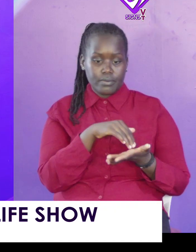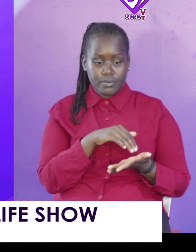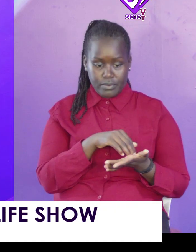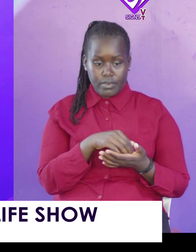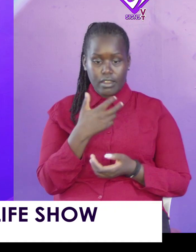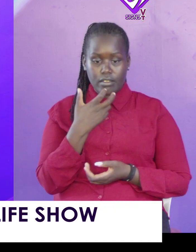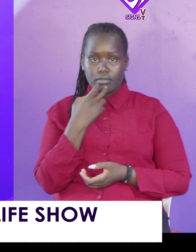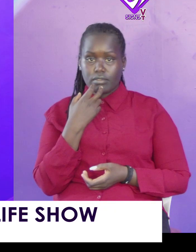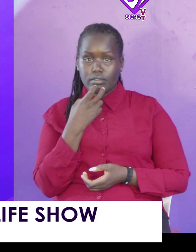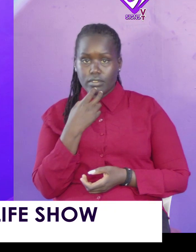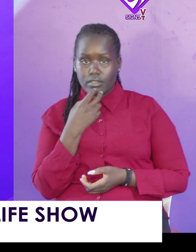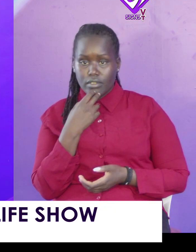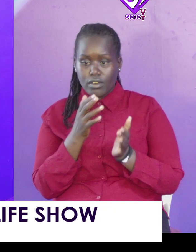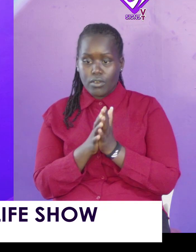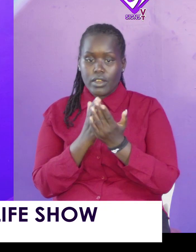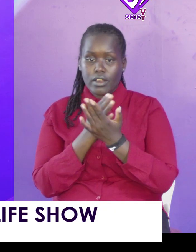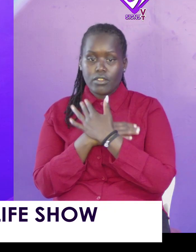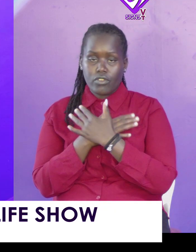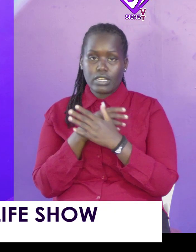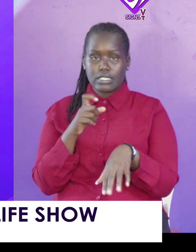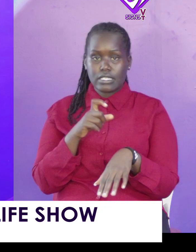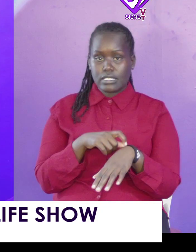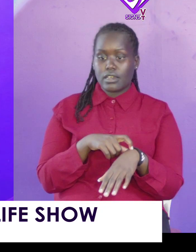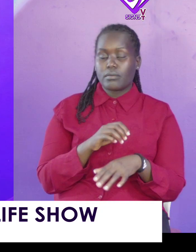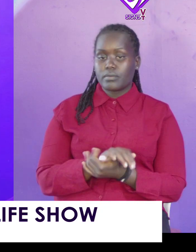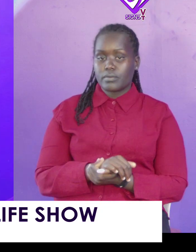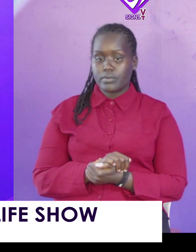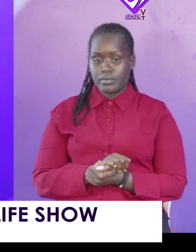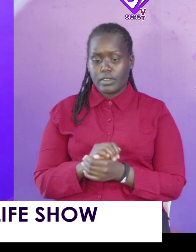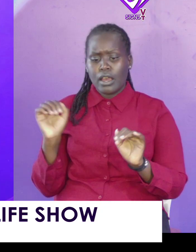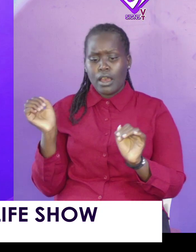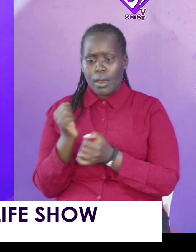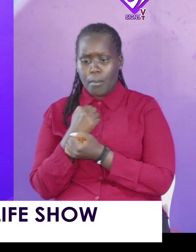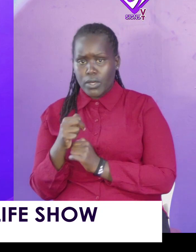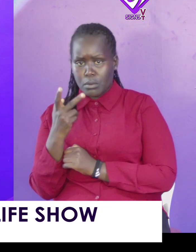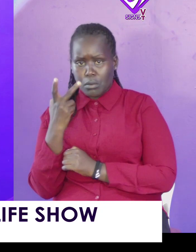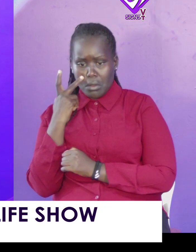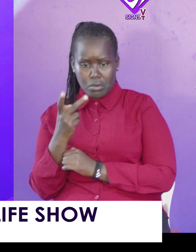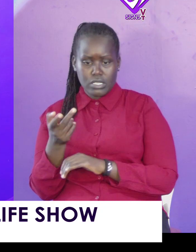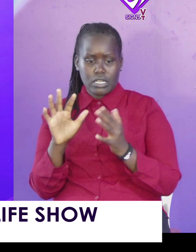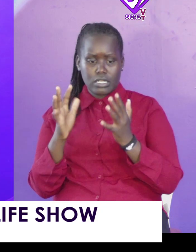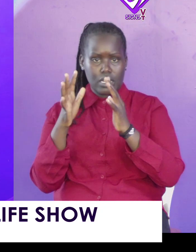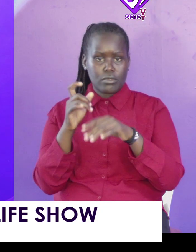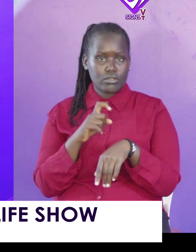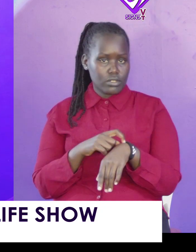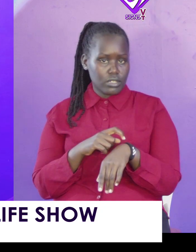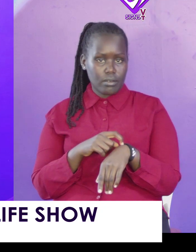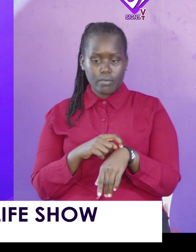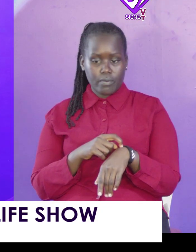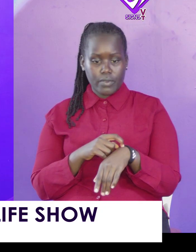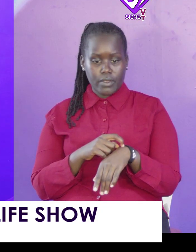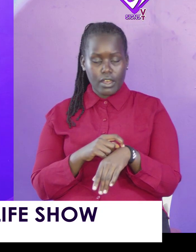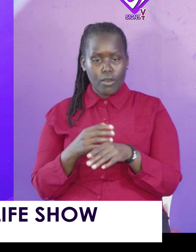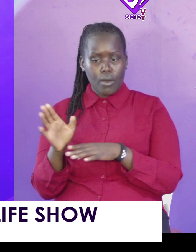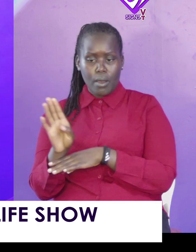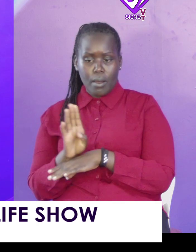with friends. It's time. Come on. Can't you see it is celebration time? And you're busy